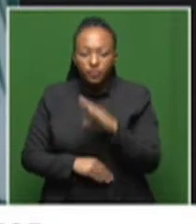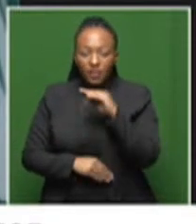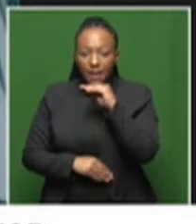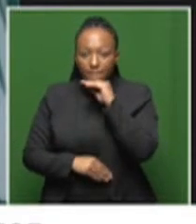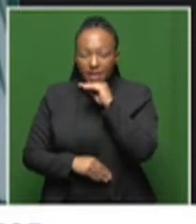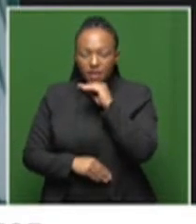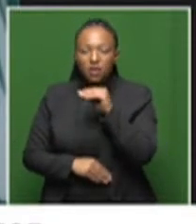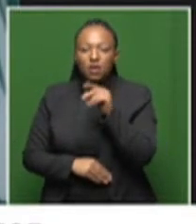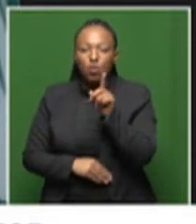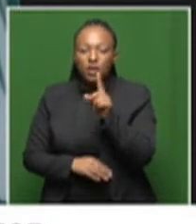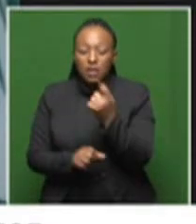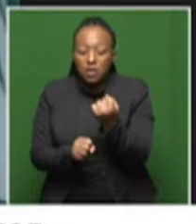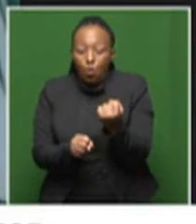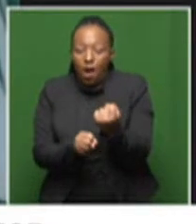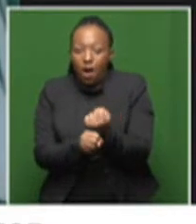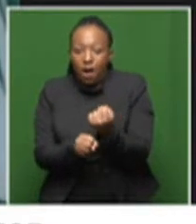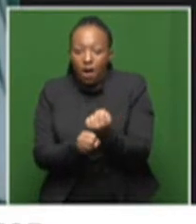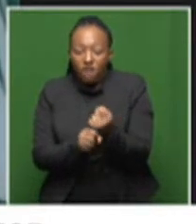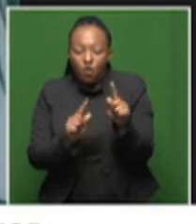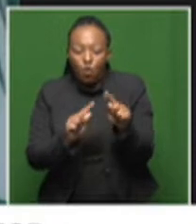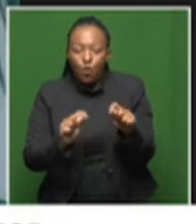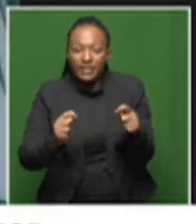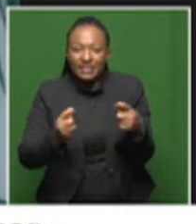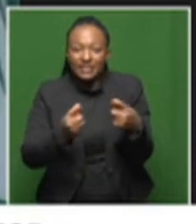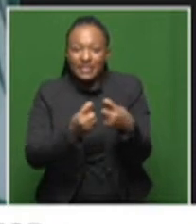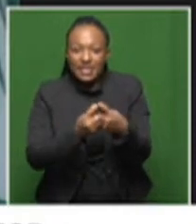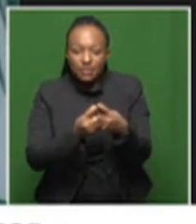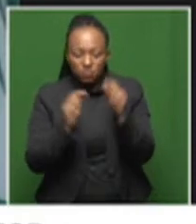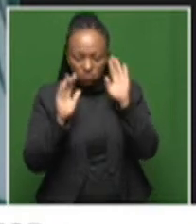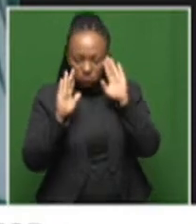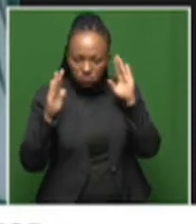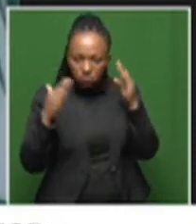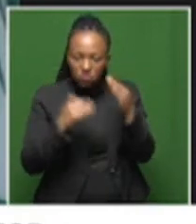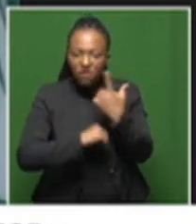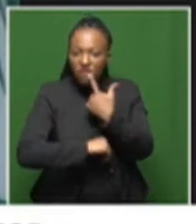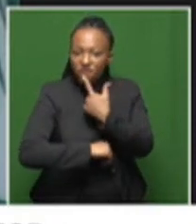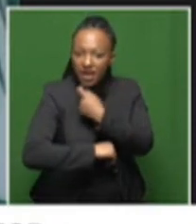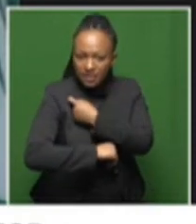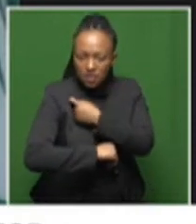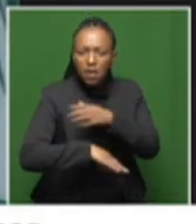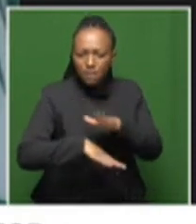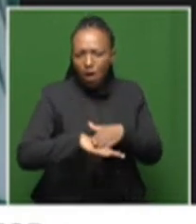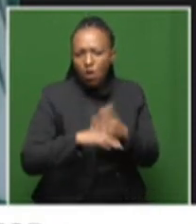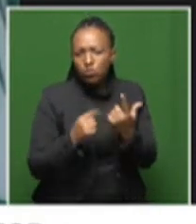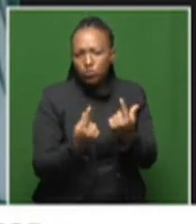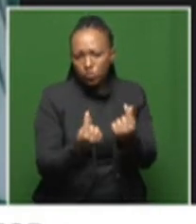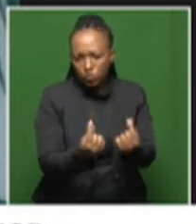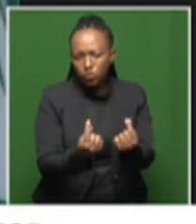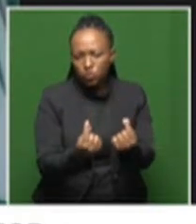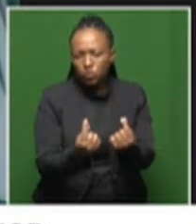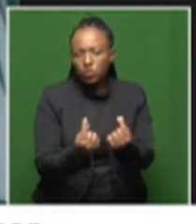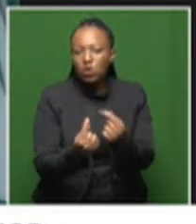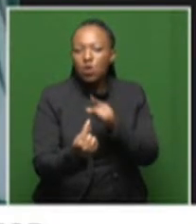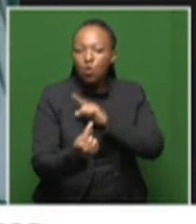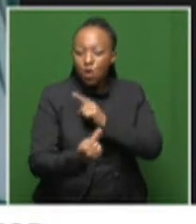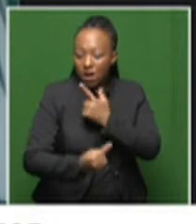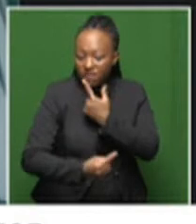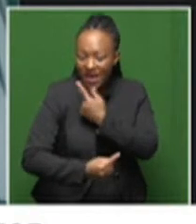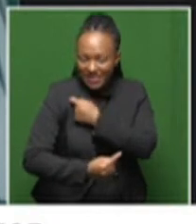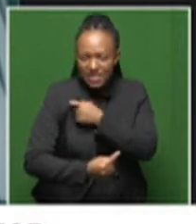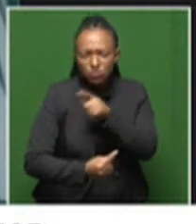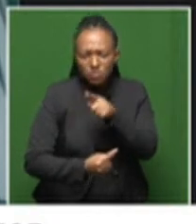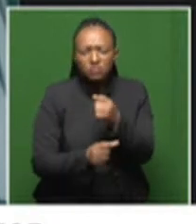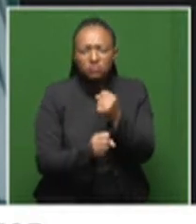lot of work that the team working on the vaccination program still needs to do. We have to make sure that the vaccine reach all